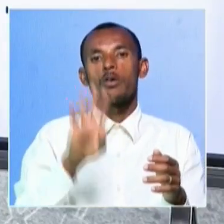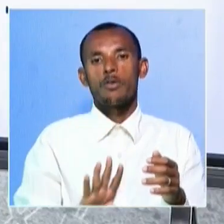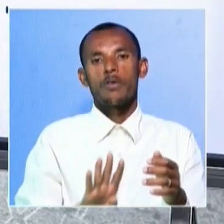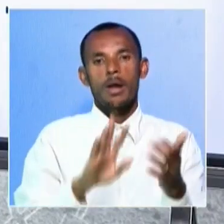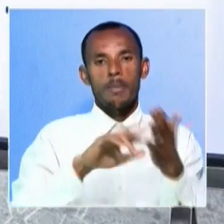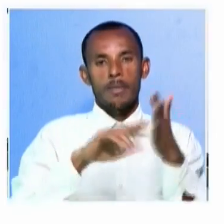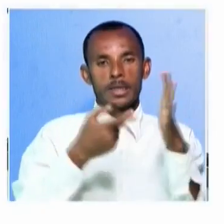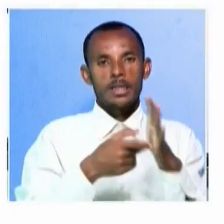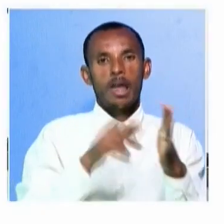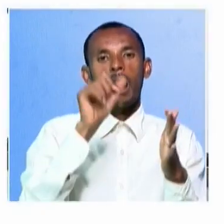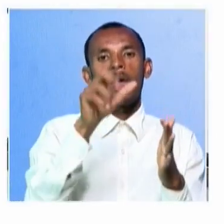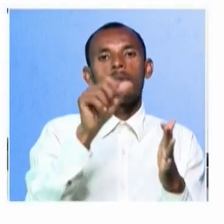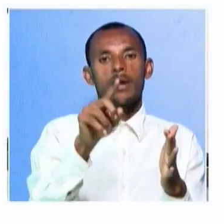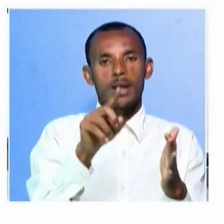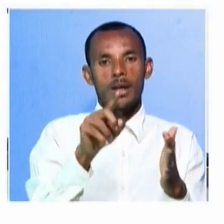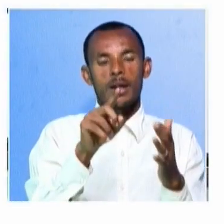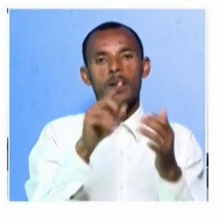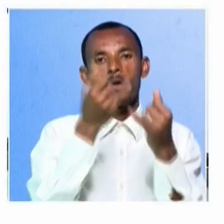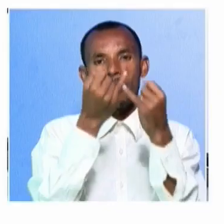11 over